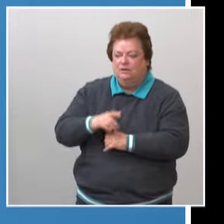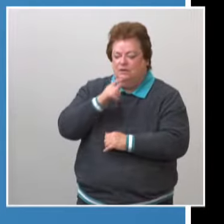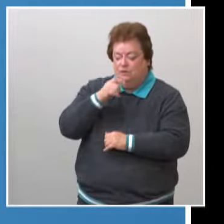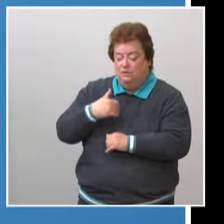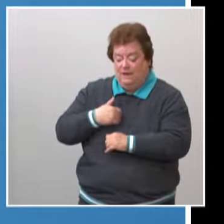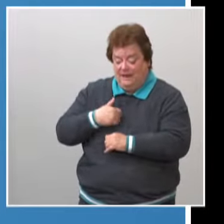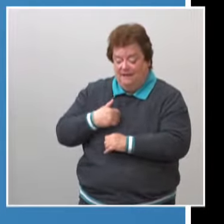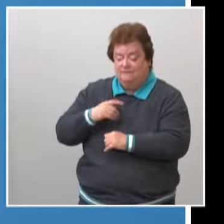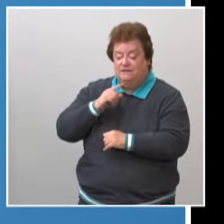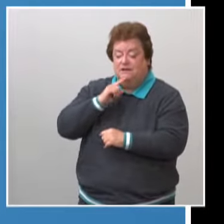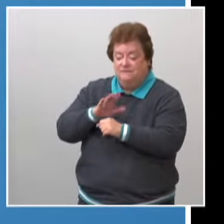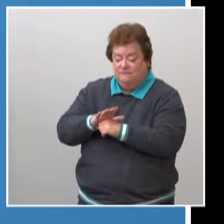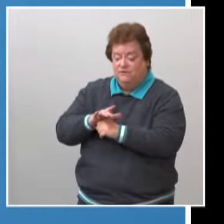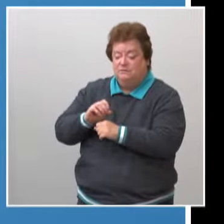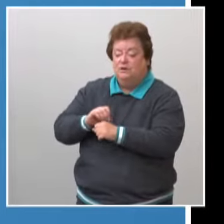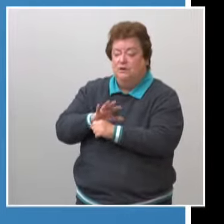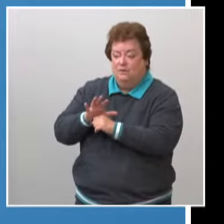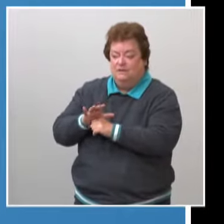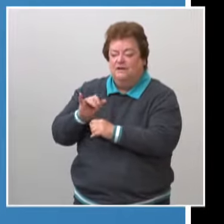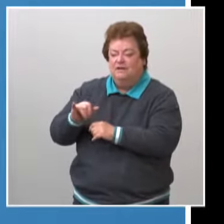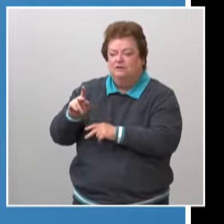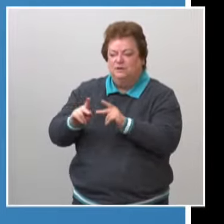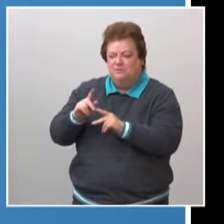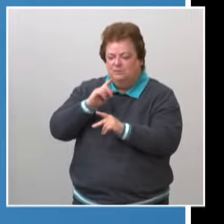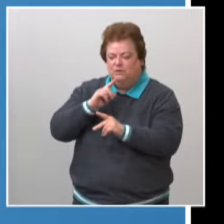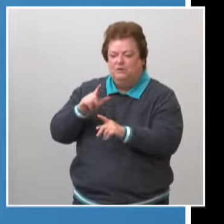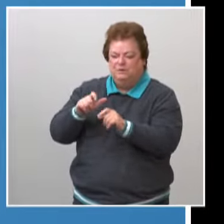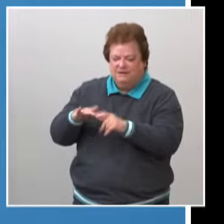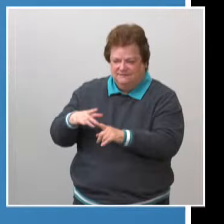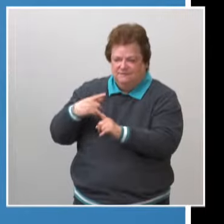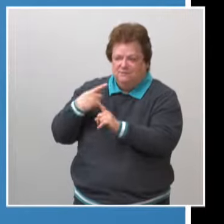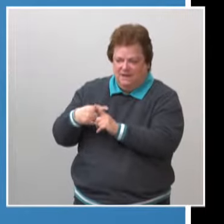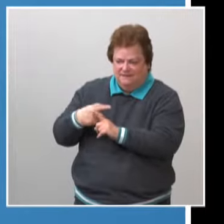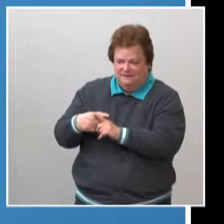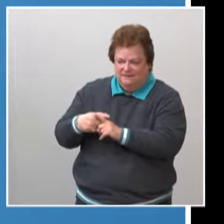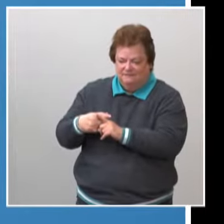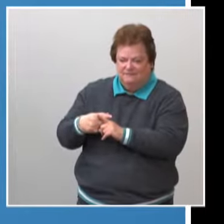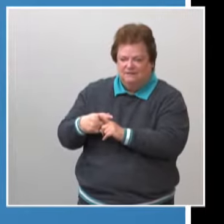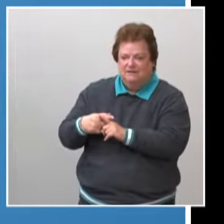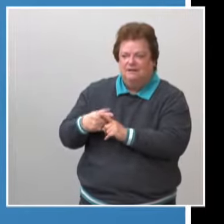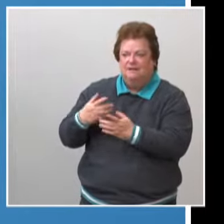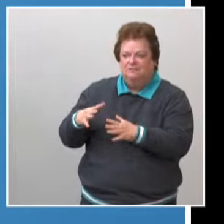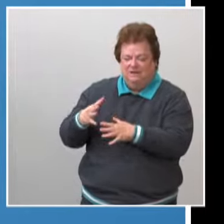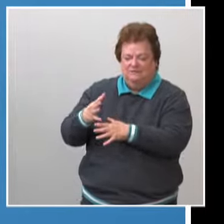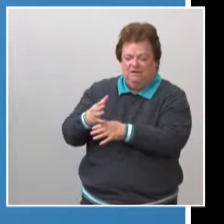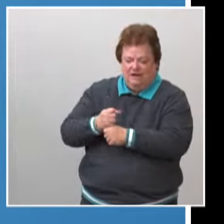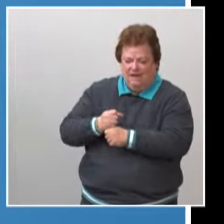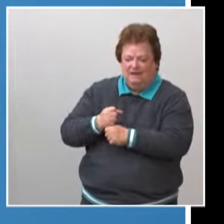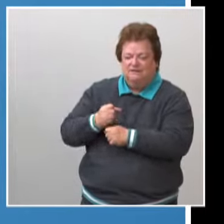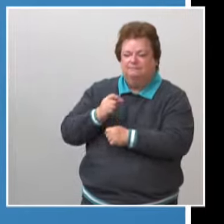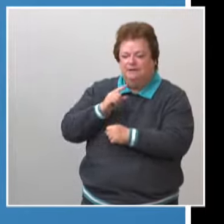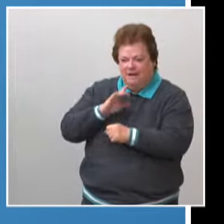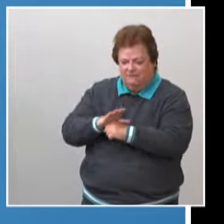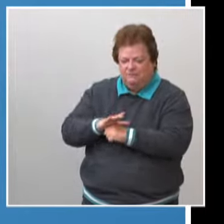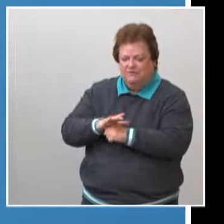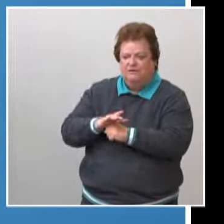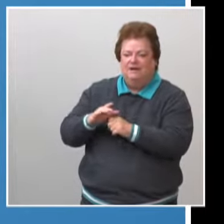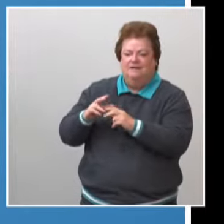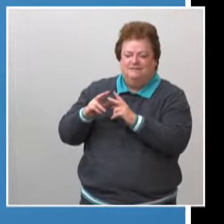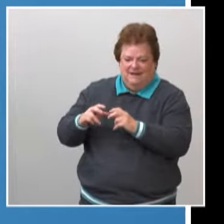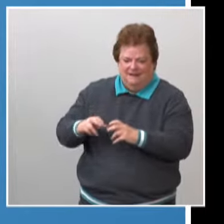hospitalizations are people who have tested positive, meaning they've received a confirmation